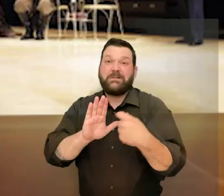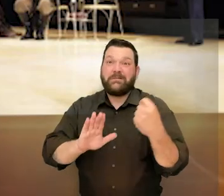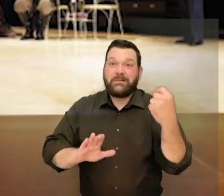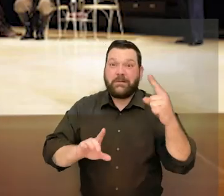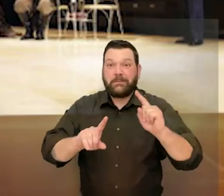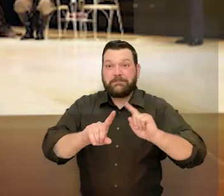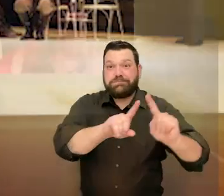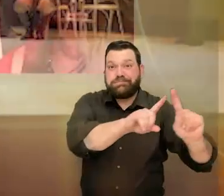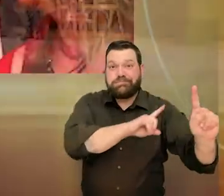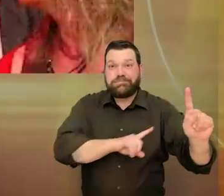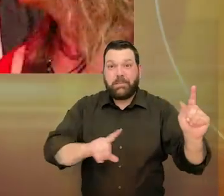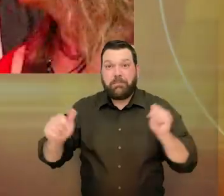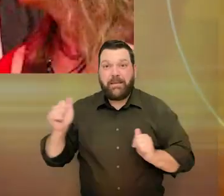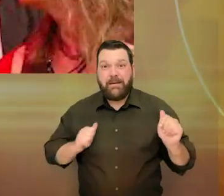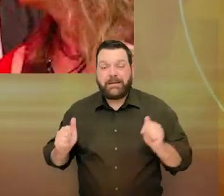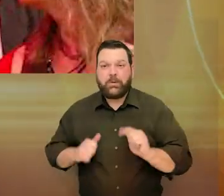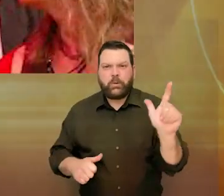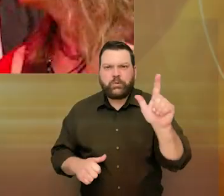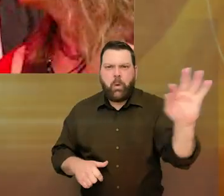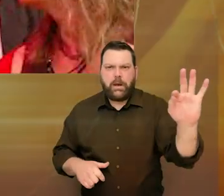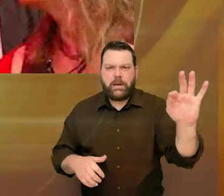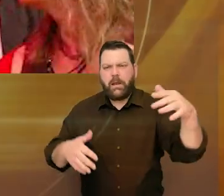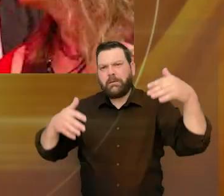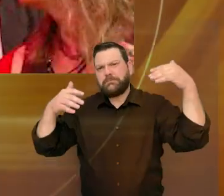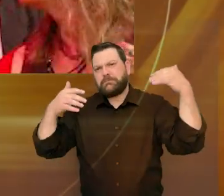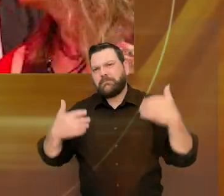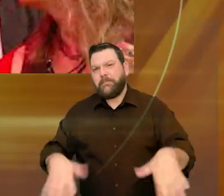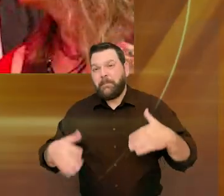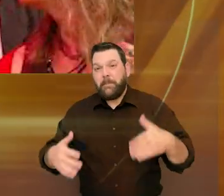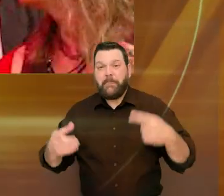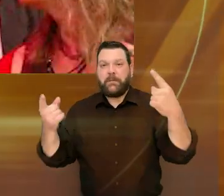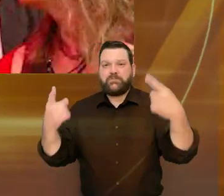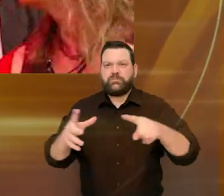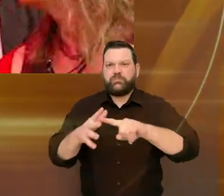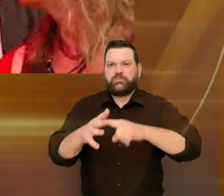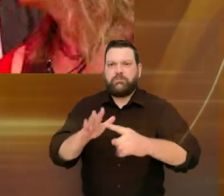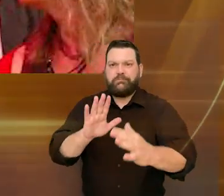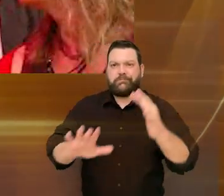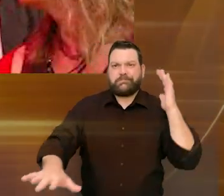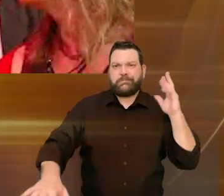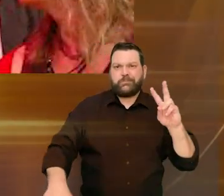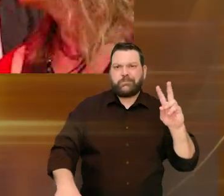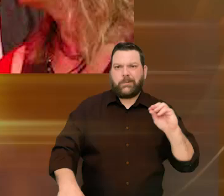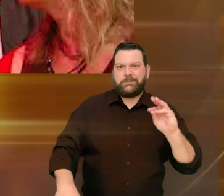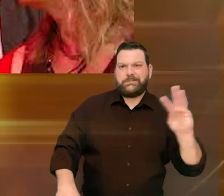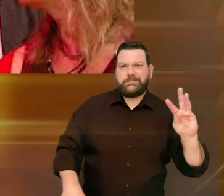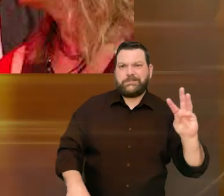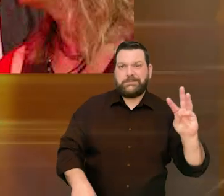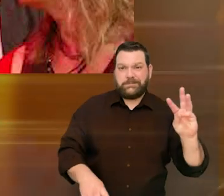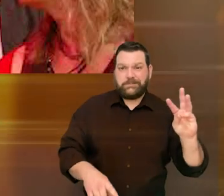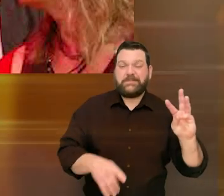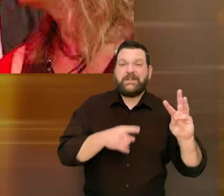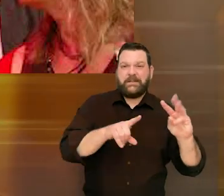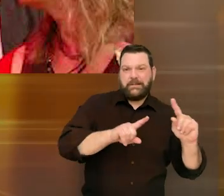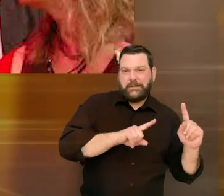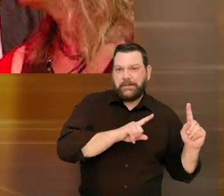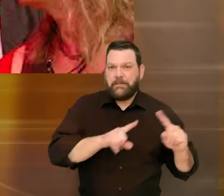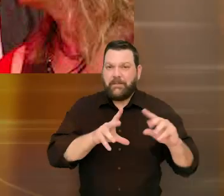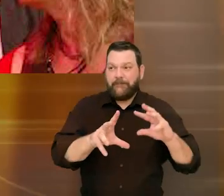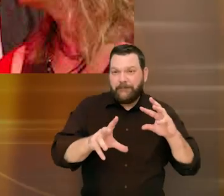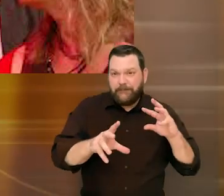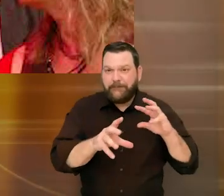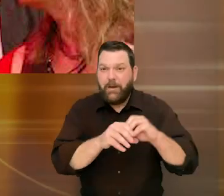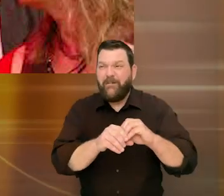of the plays. Shakespeare brought the Chicago-based actor to Boston, where he played Claudius in the 2006